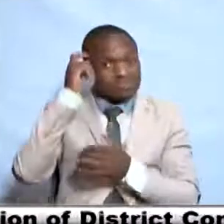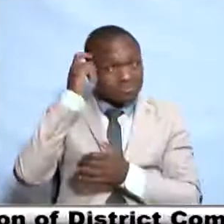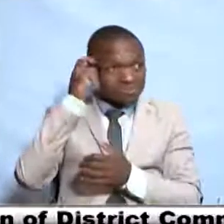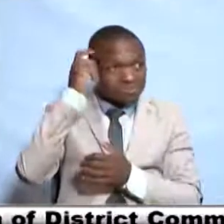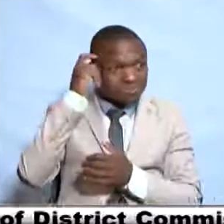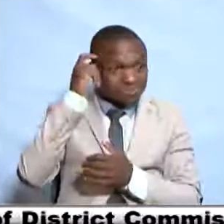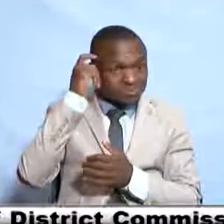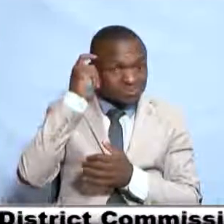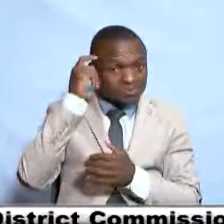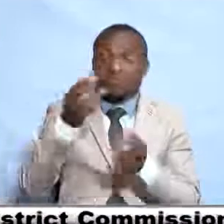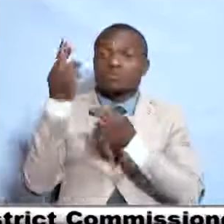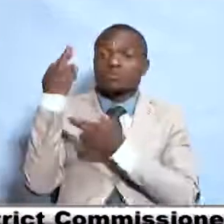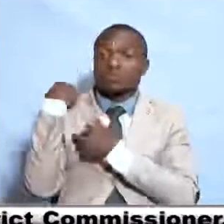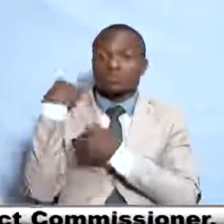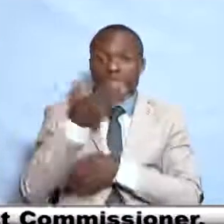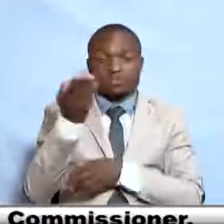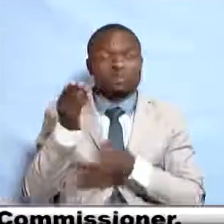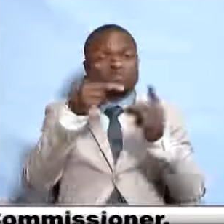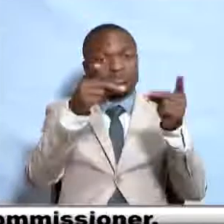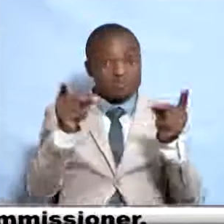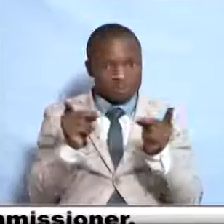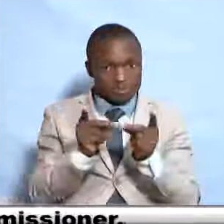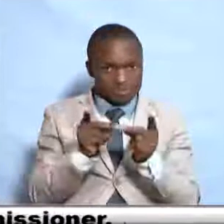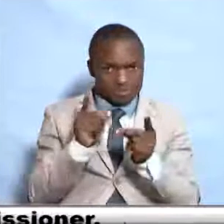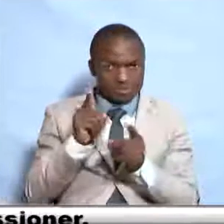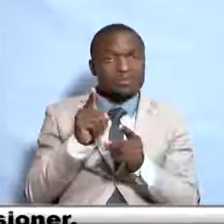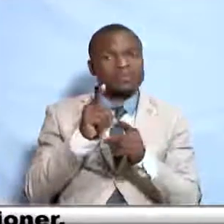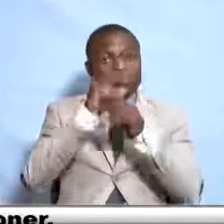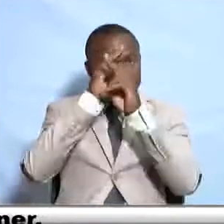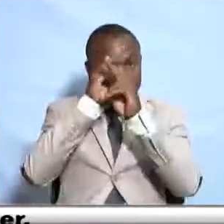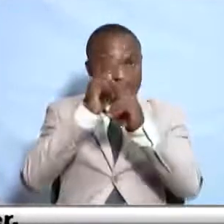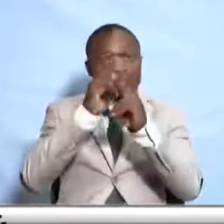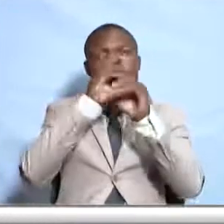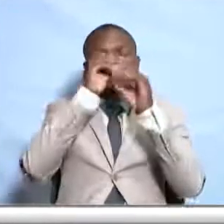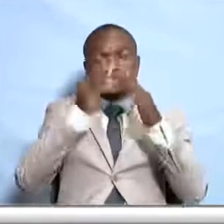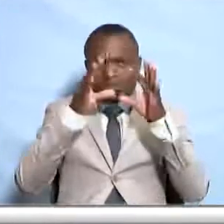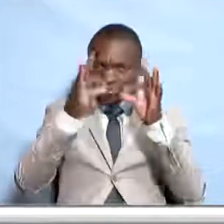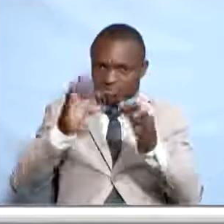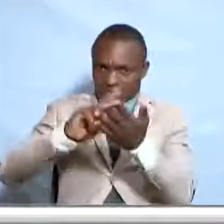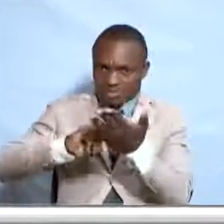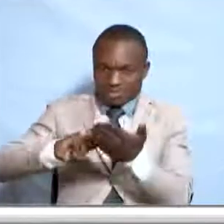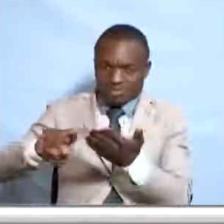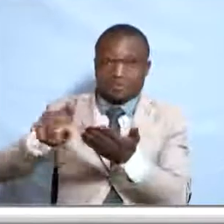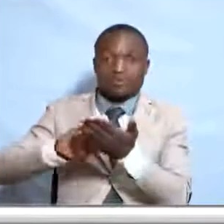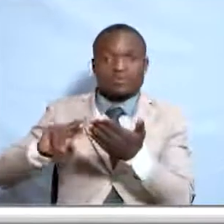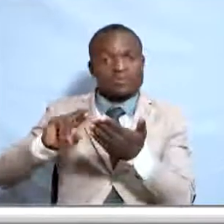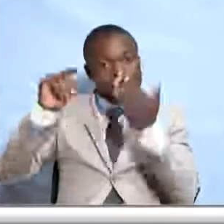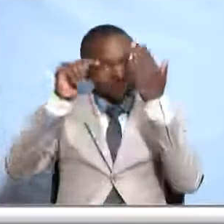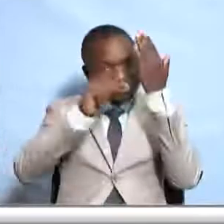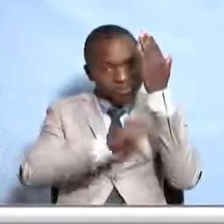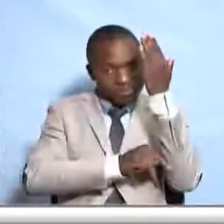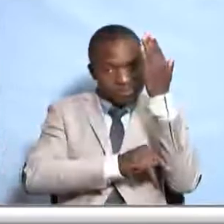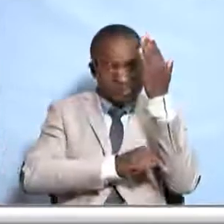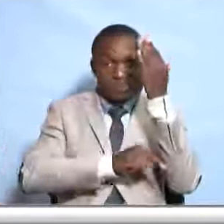the functionality of this position. And Mr. Speaker, if you've read the details of the